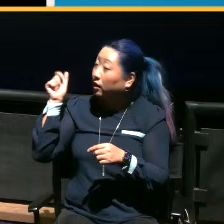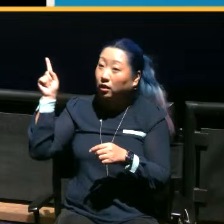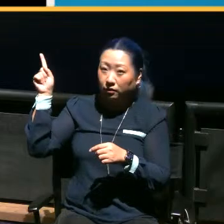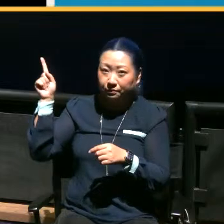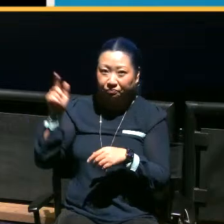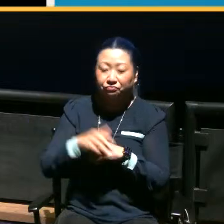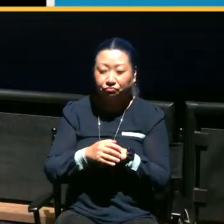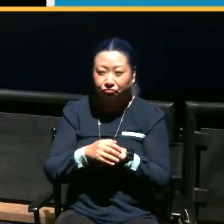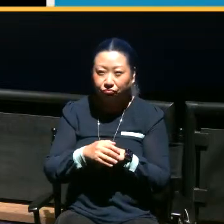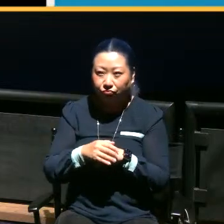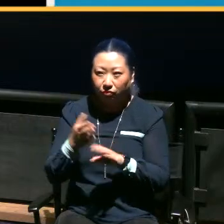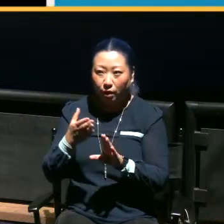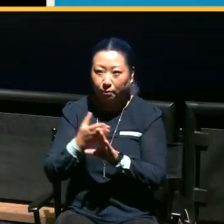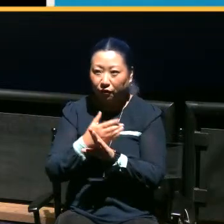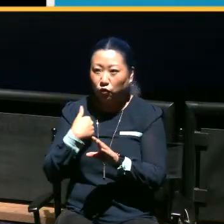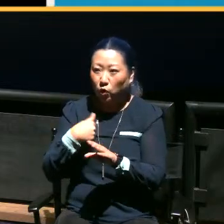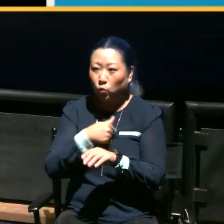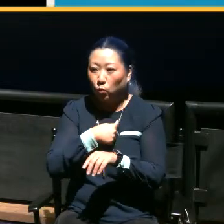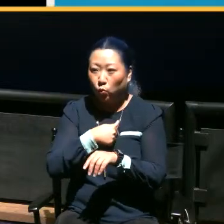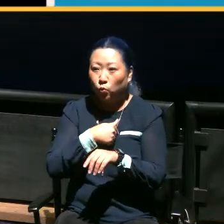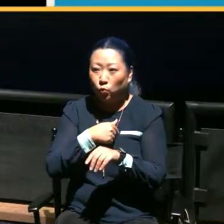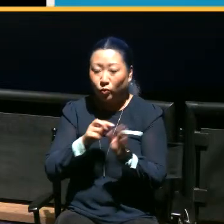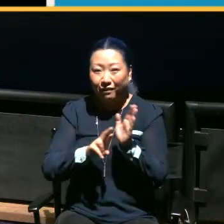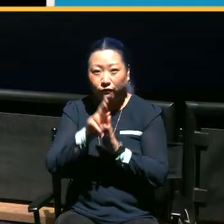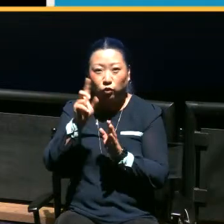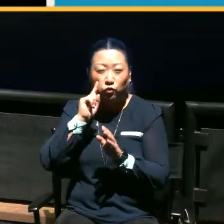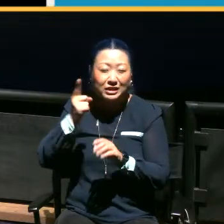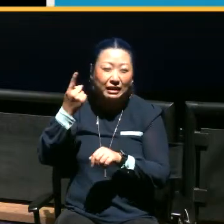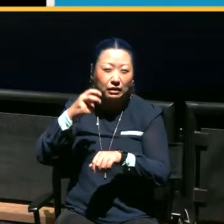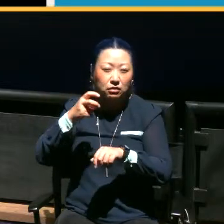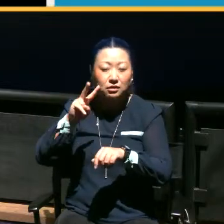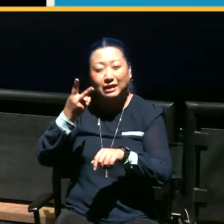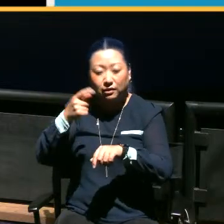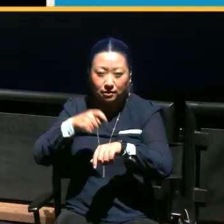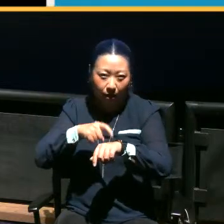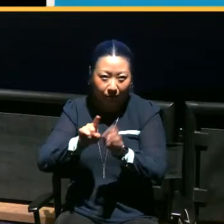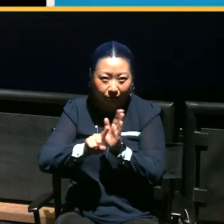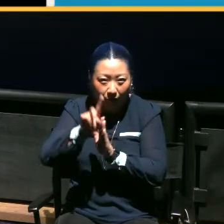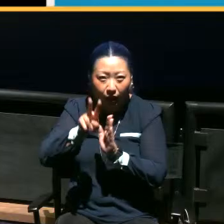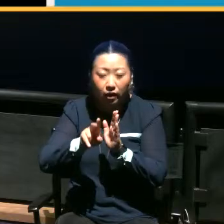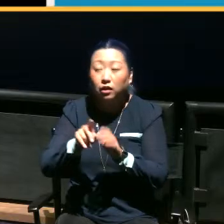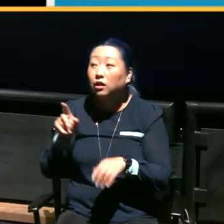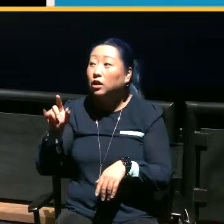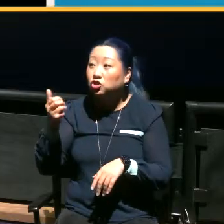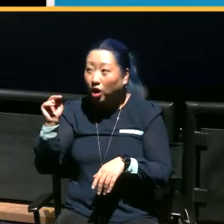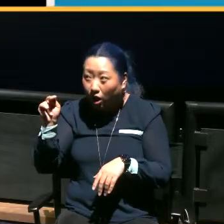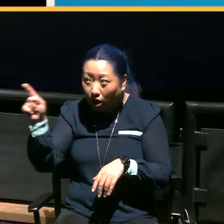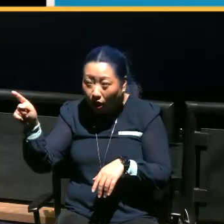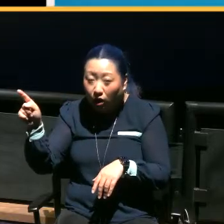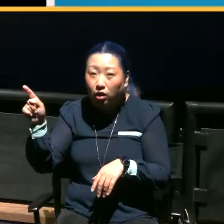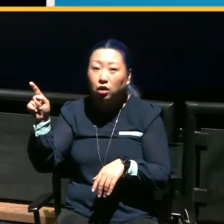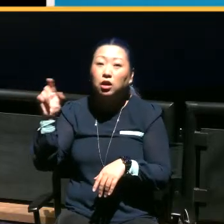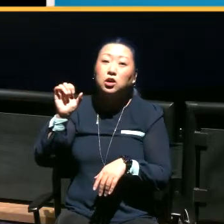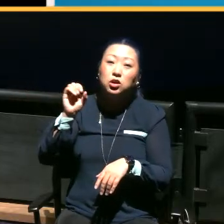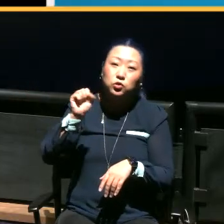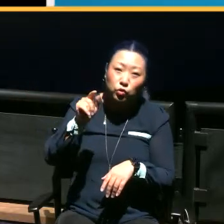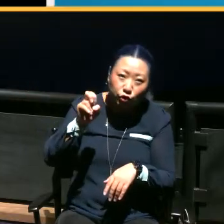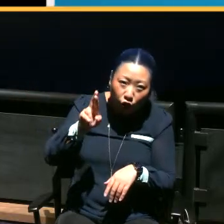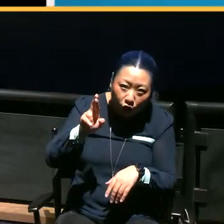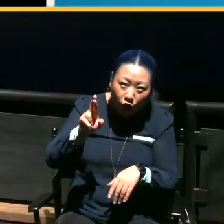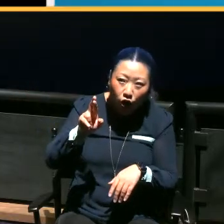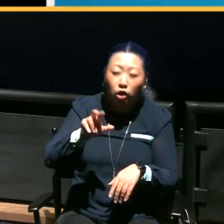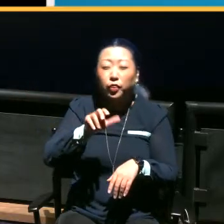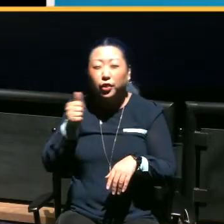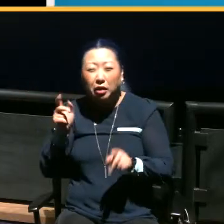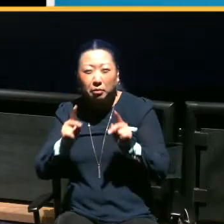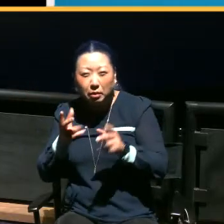after right before we flew for my second flight, and there's John right there. Scooter is right there. The rest of our crew